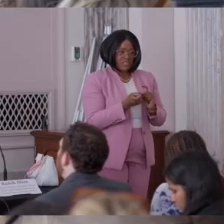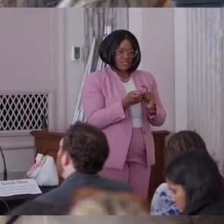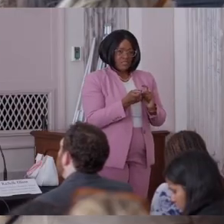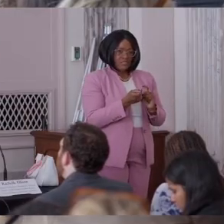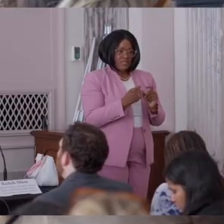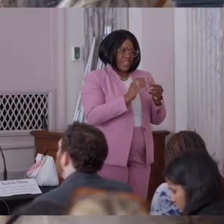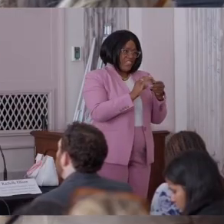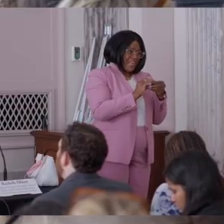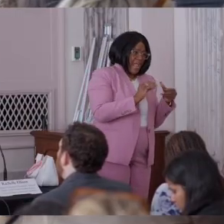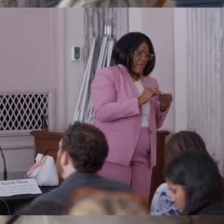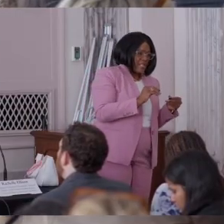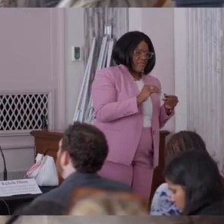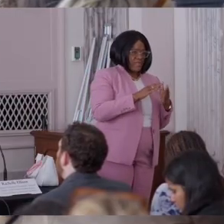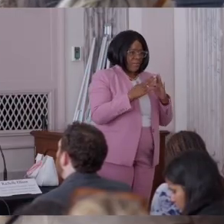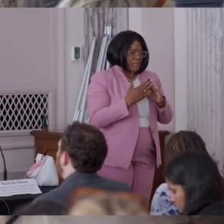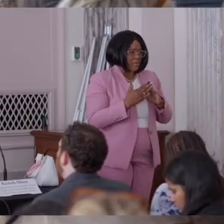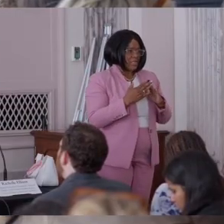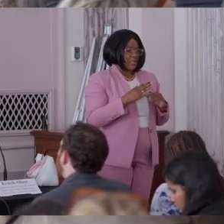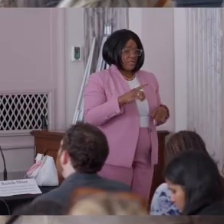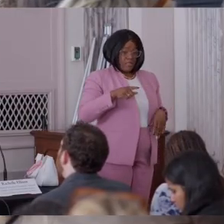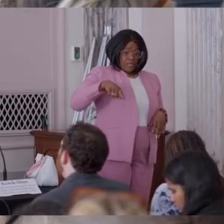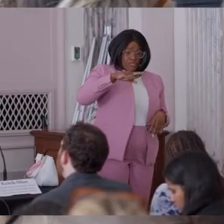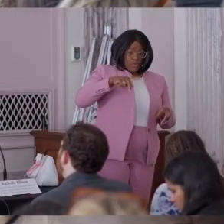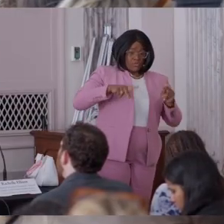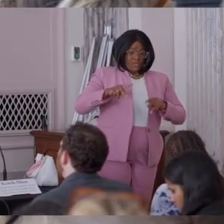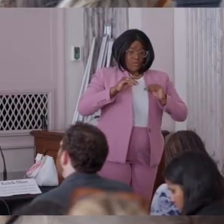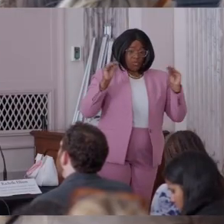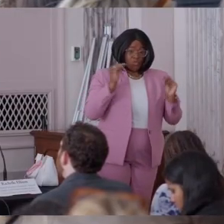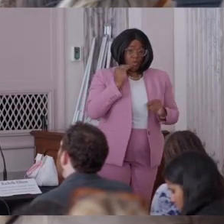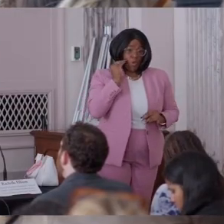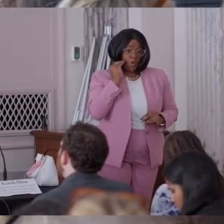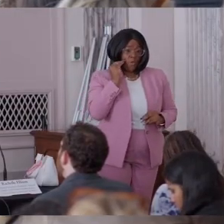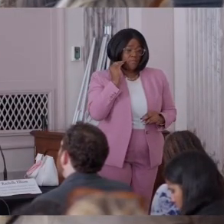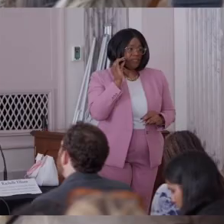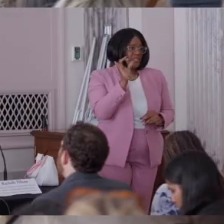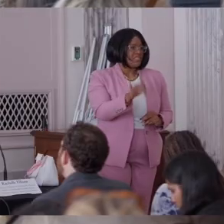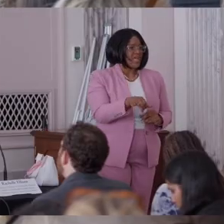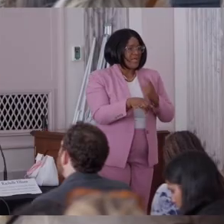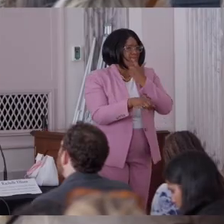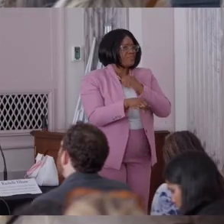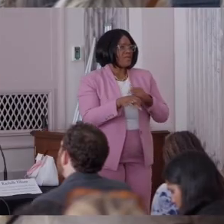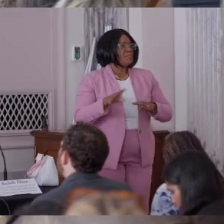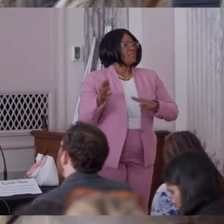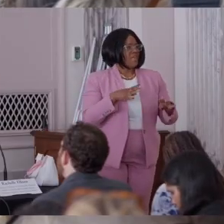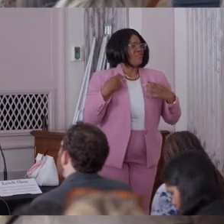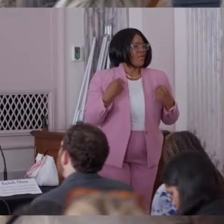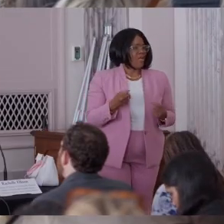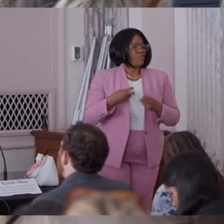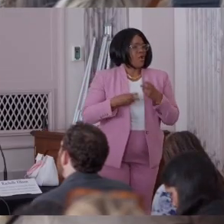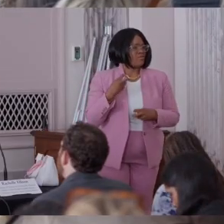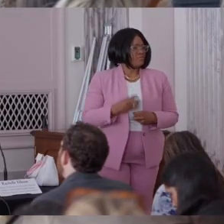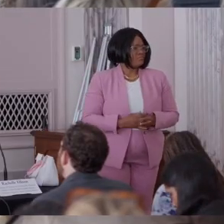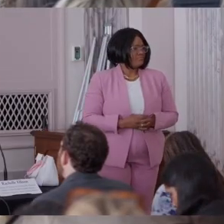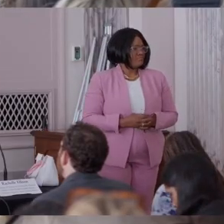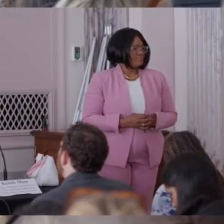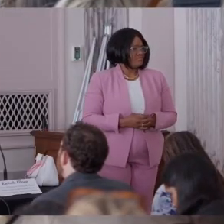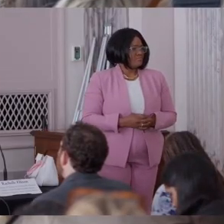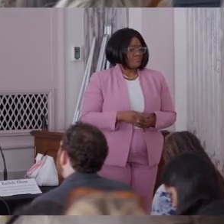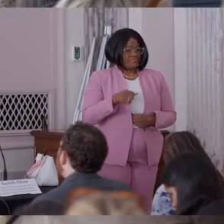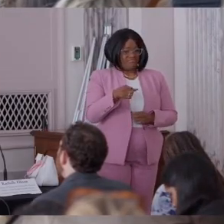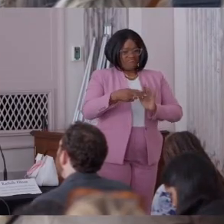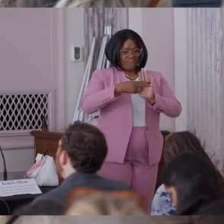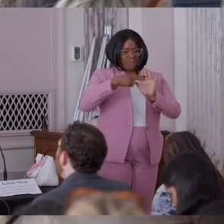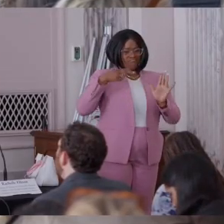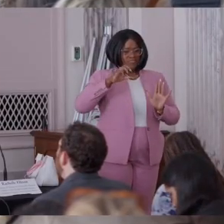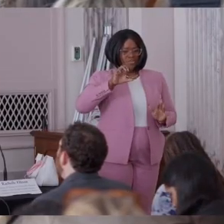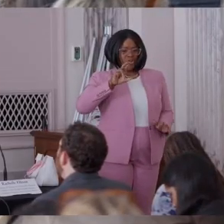the narrative in the community that homelessness was an issue of behavioral health and